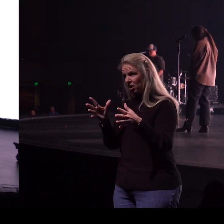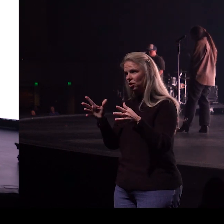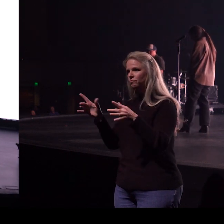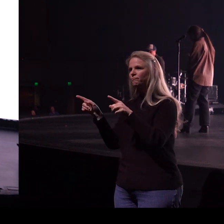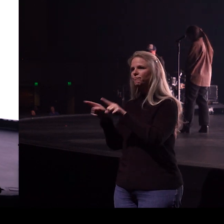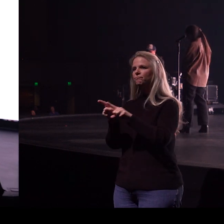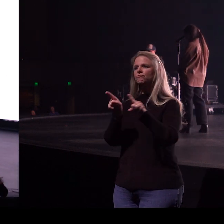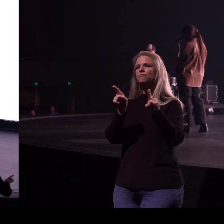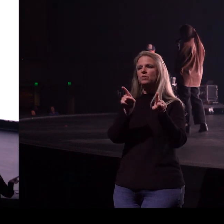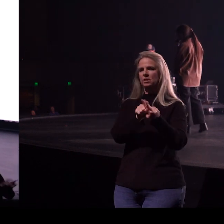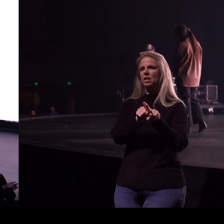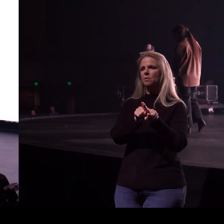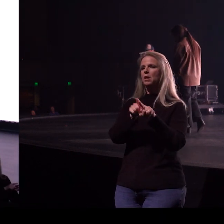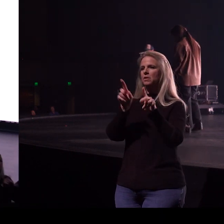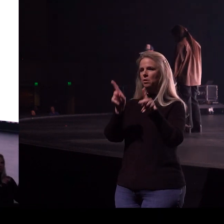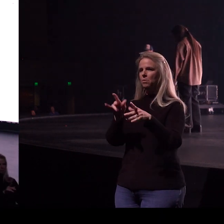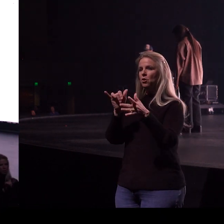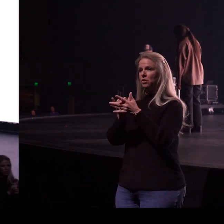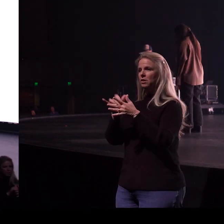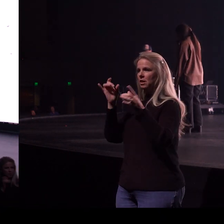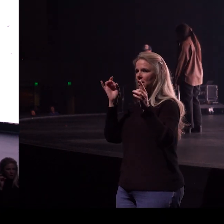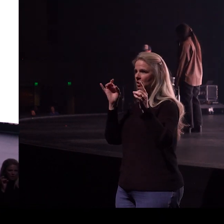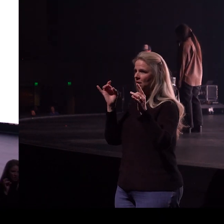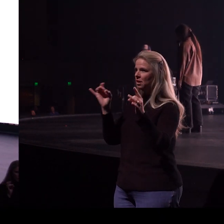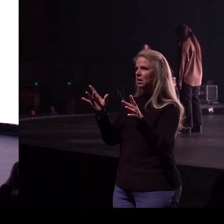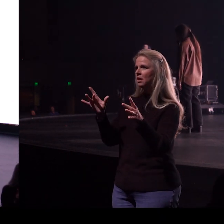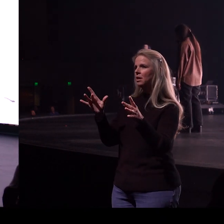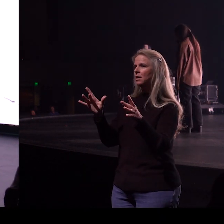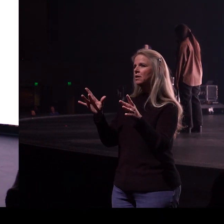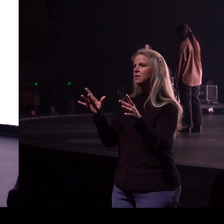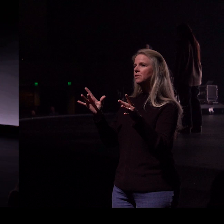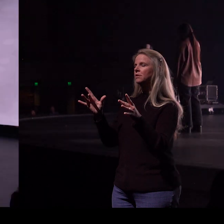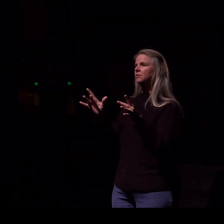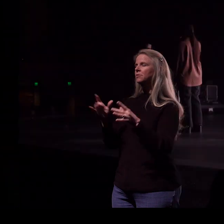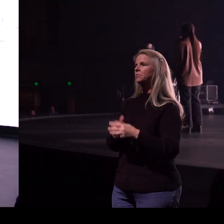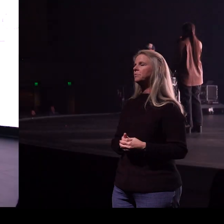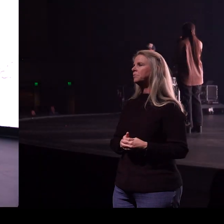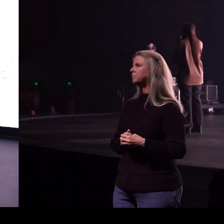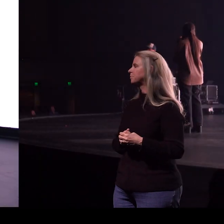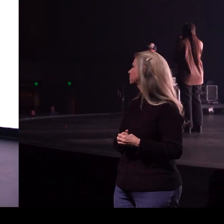hated. You just keep loving people.